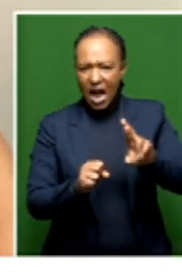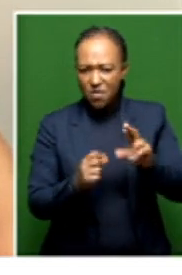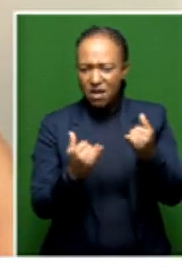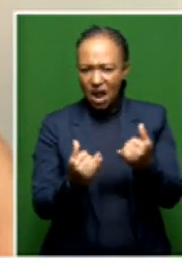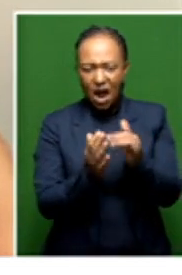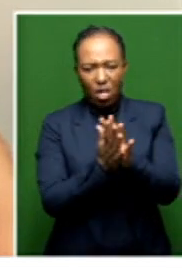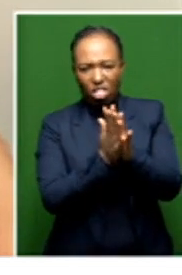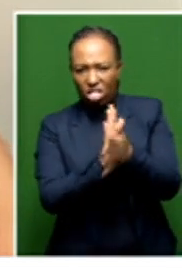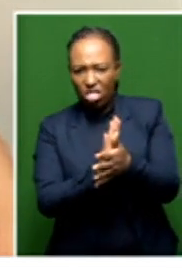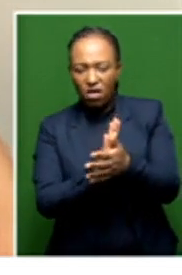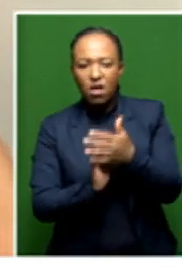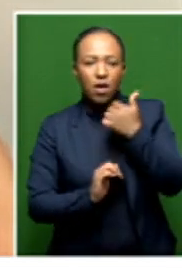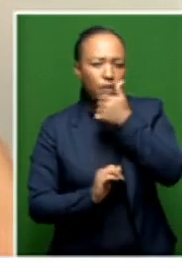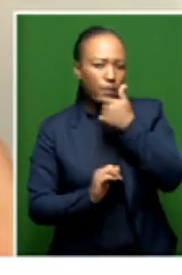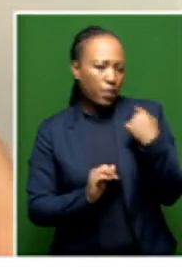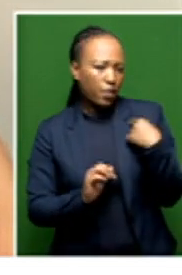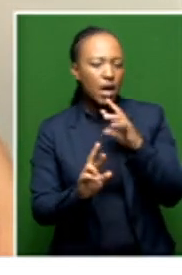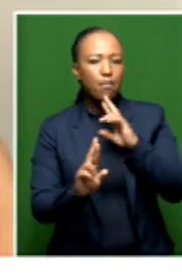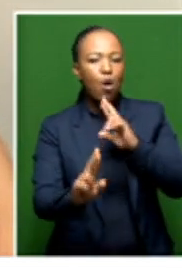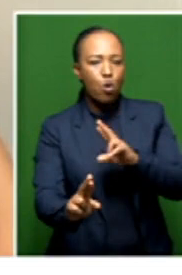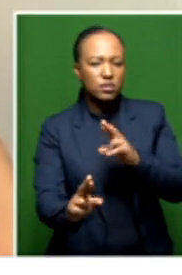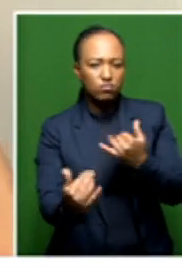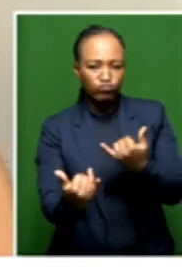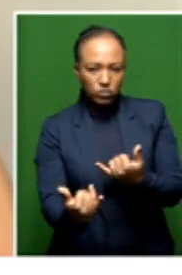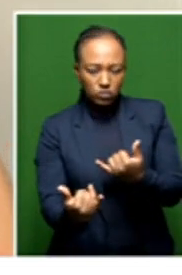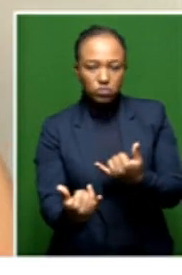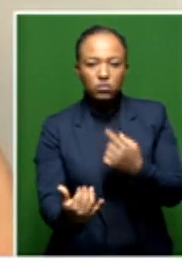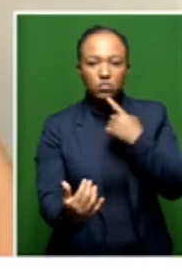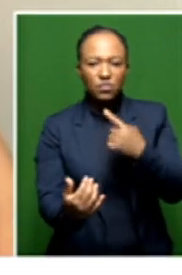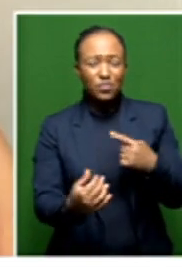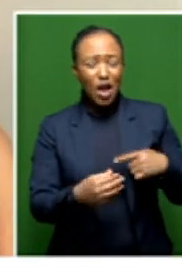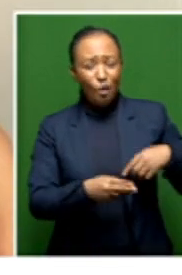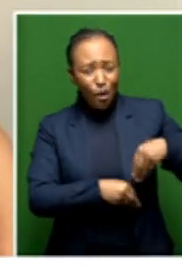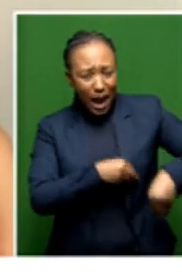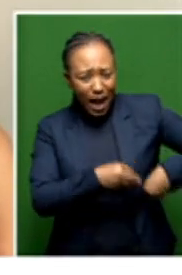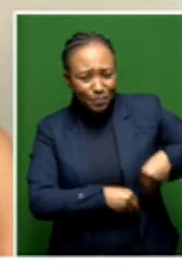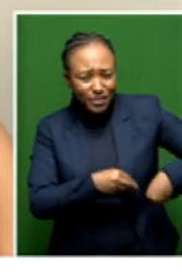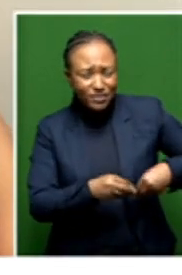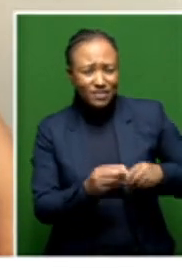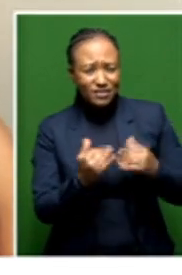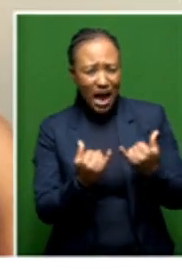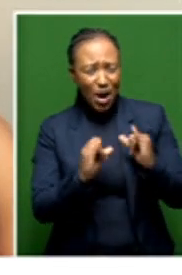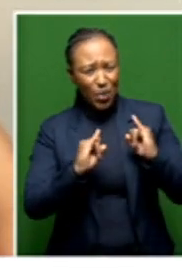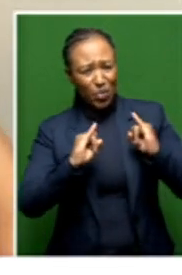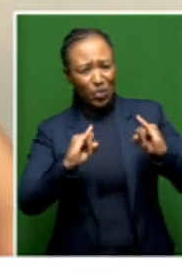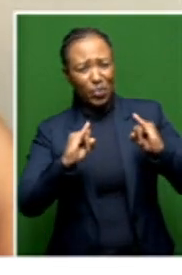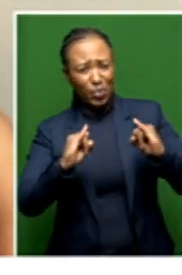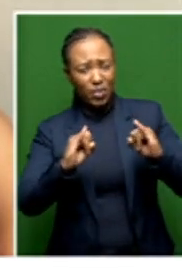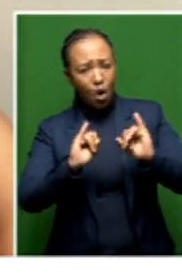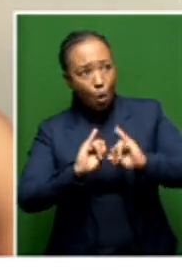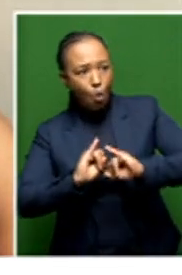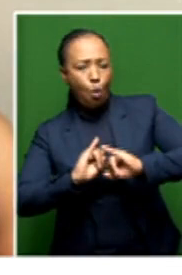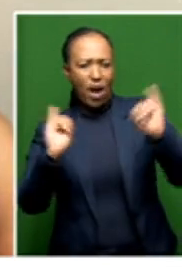you look at recent reports, Ms. Losi, they show that the unprecedented corruption is at its